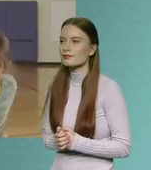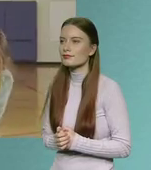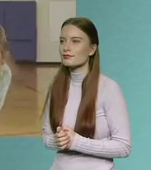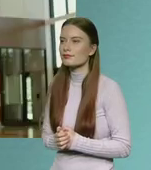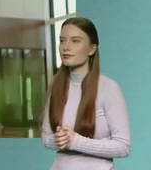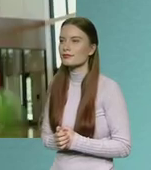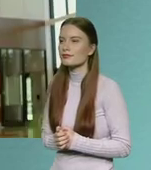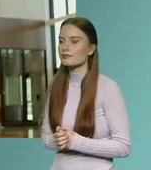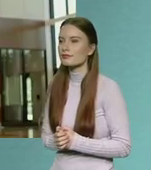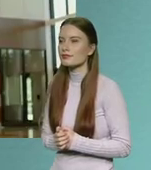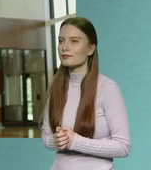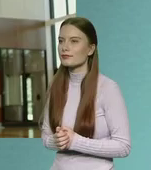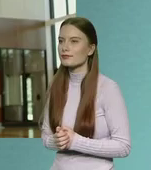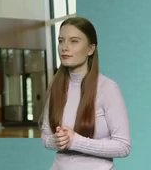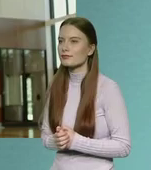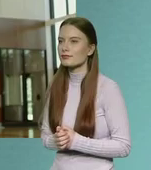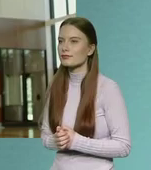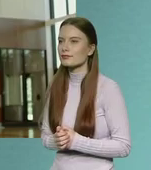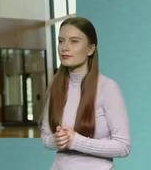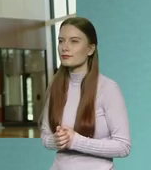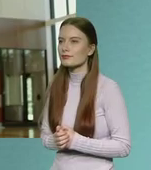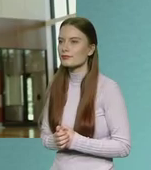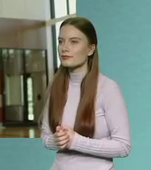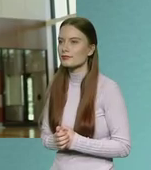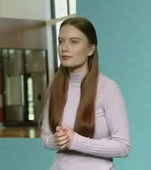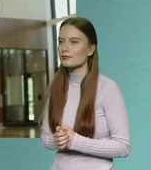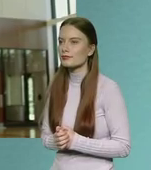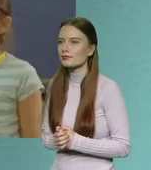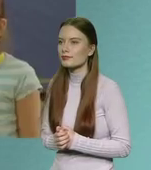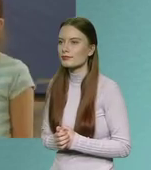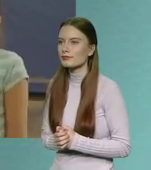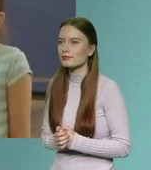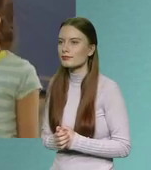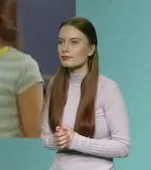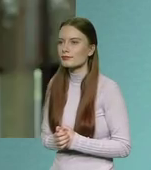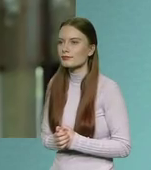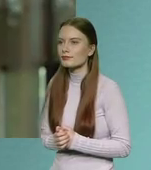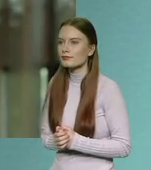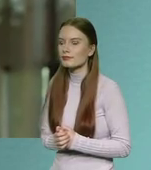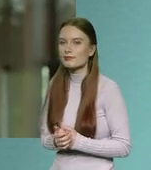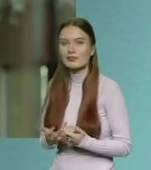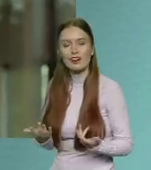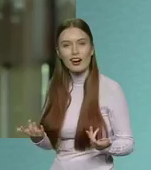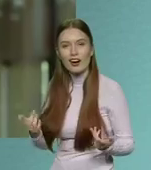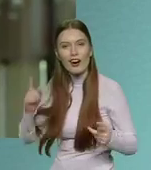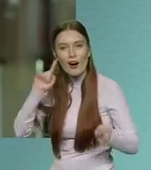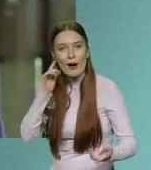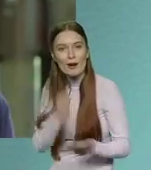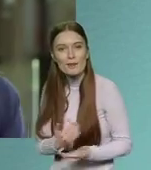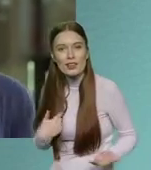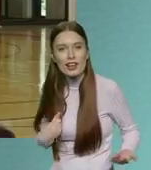falls to the floor. Dana throws her ball and hits Sara's arm, and she frowns. I don't believe it.